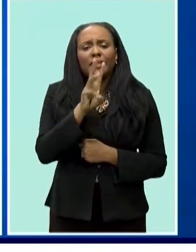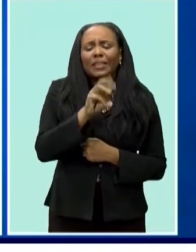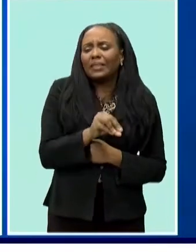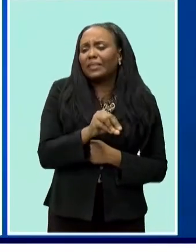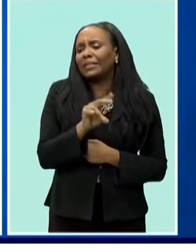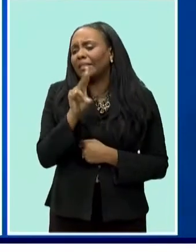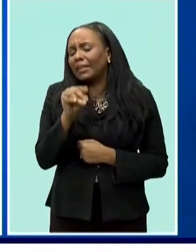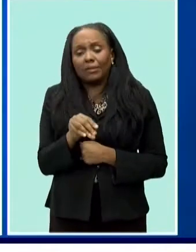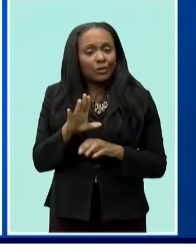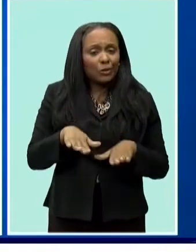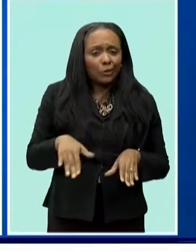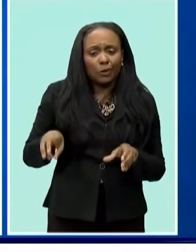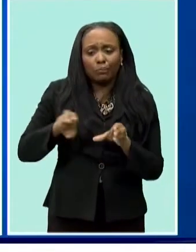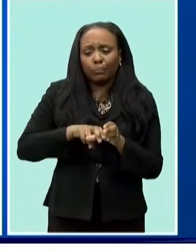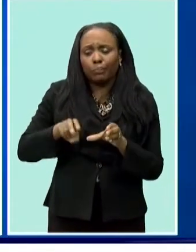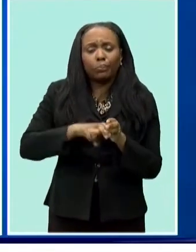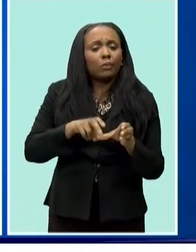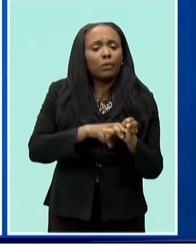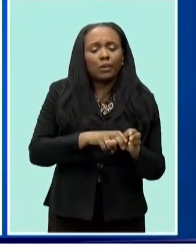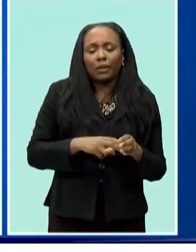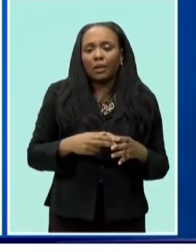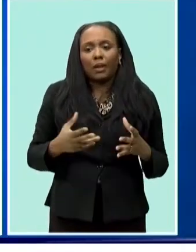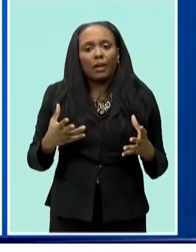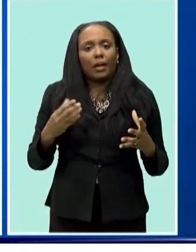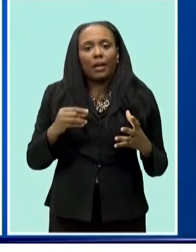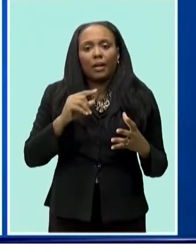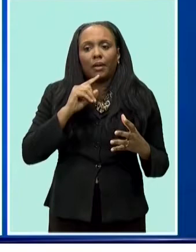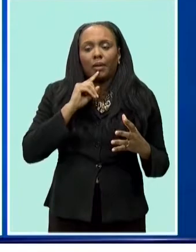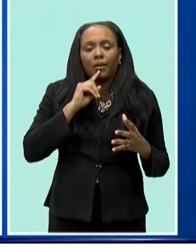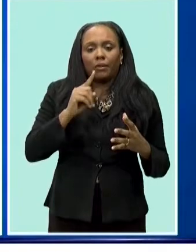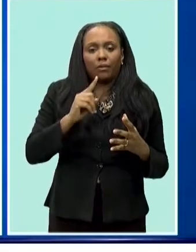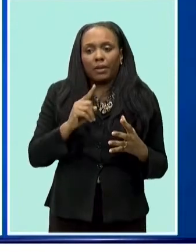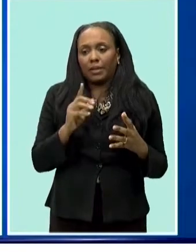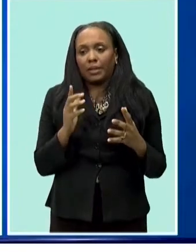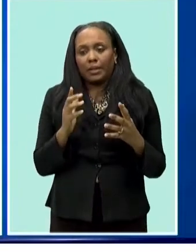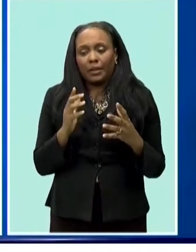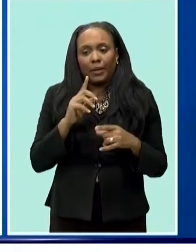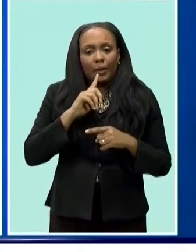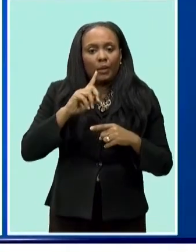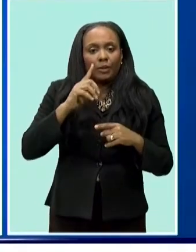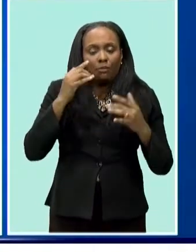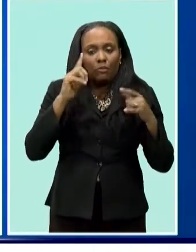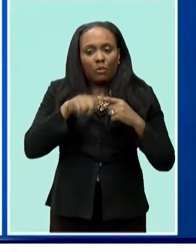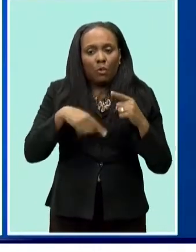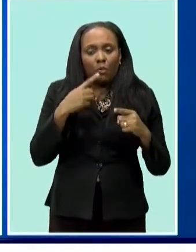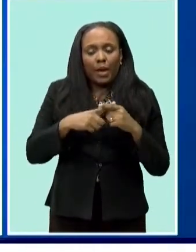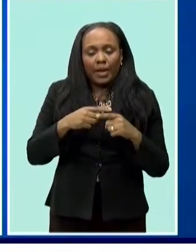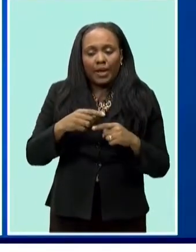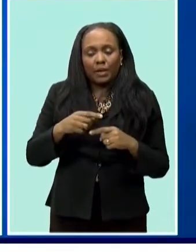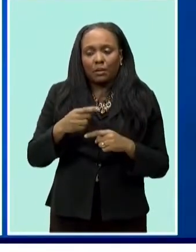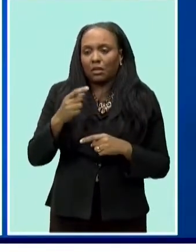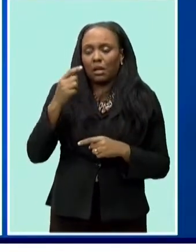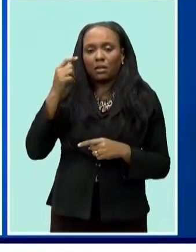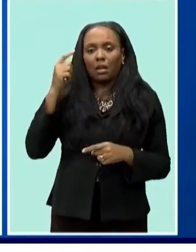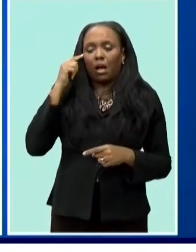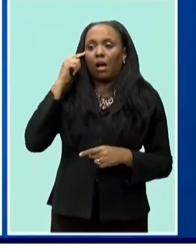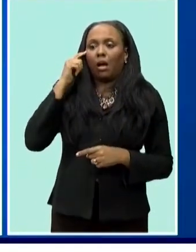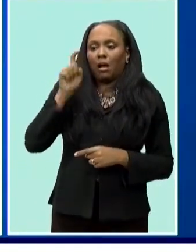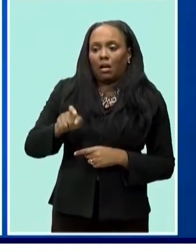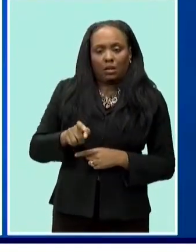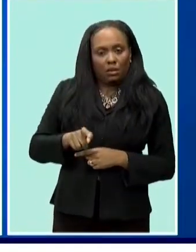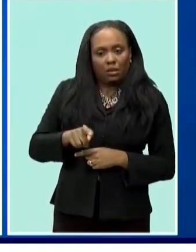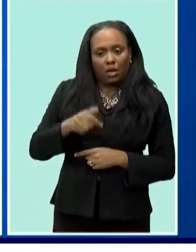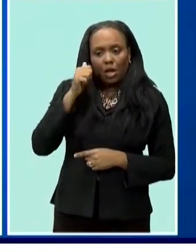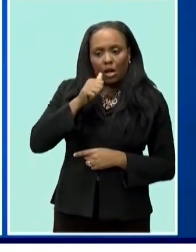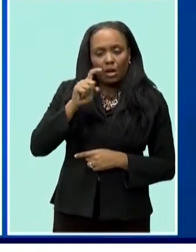task. And that factor alone makes Mr. Hall's actions stand out even more. Now to the man of the hour. Dale